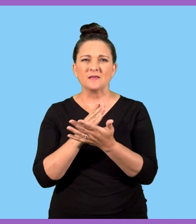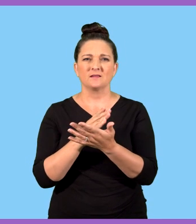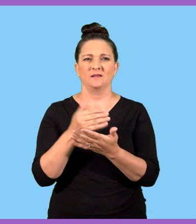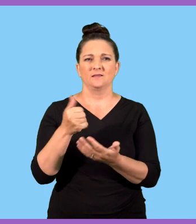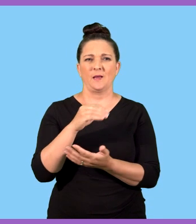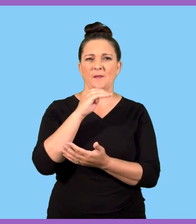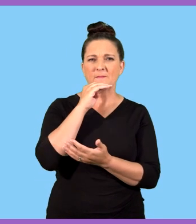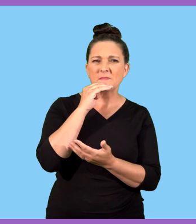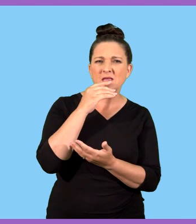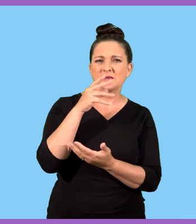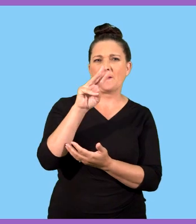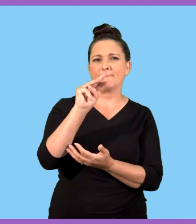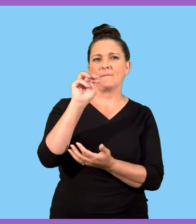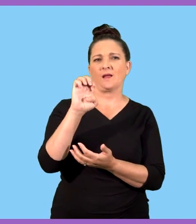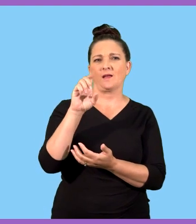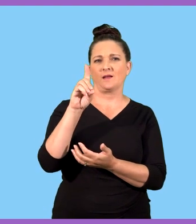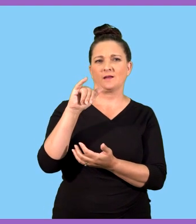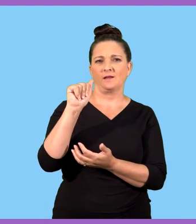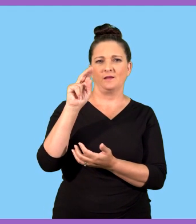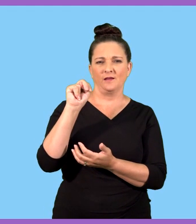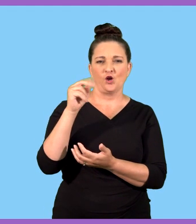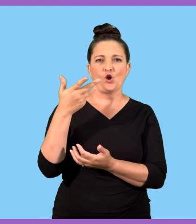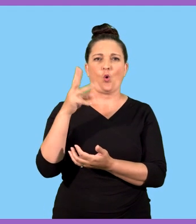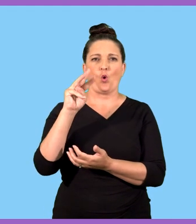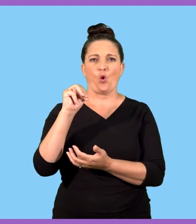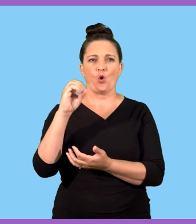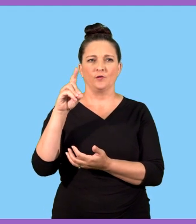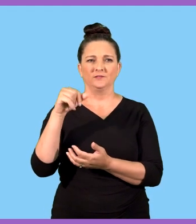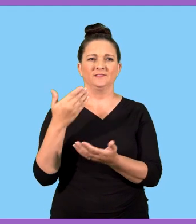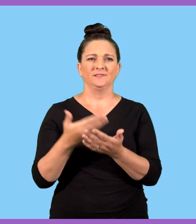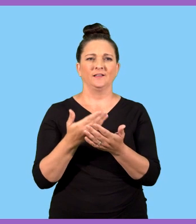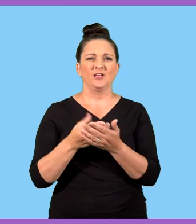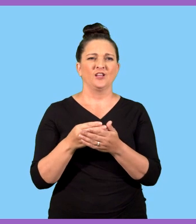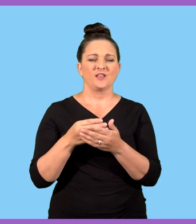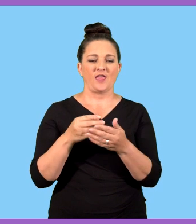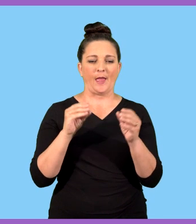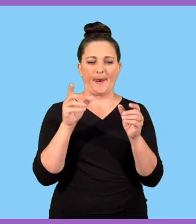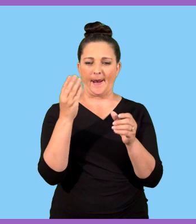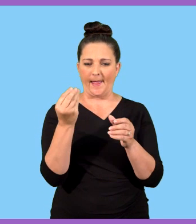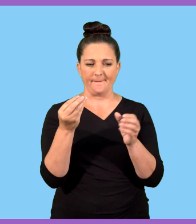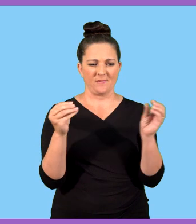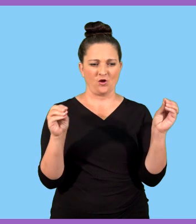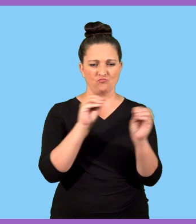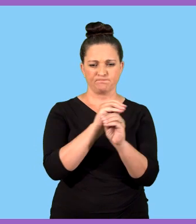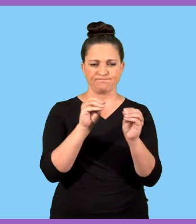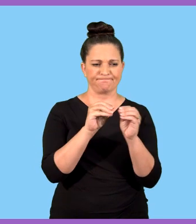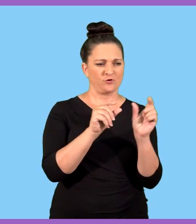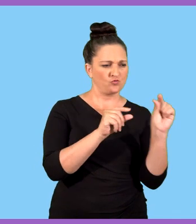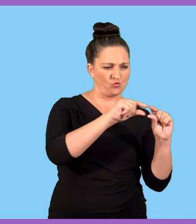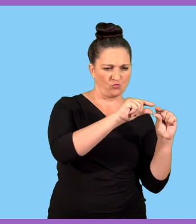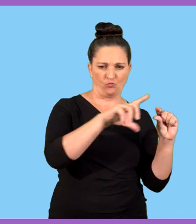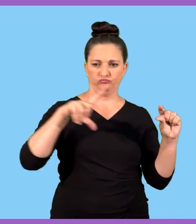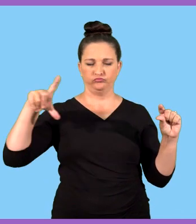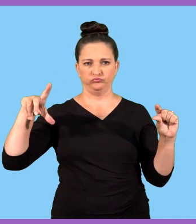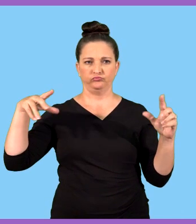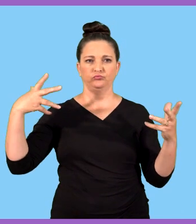the median, and the mode. Ascending order, to arrange numbers from smallest to largest. Descending order,